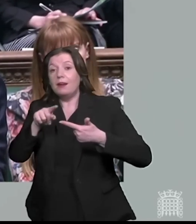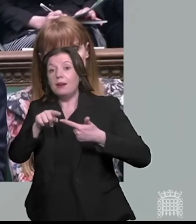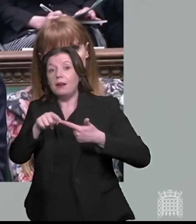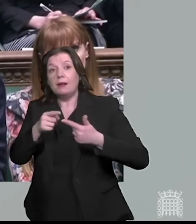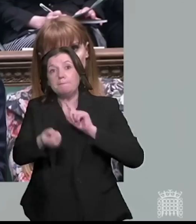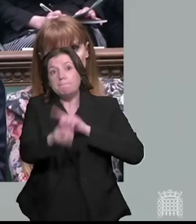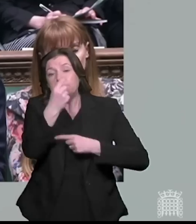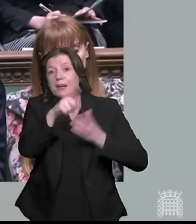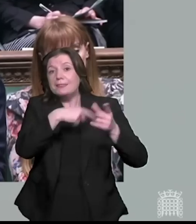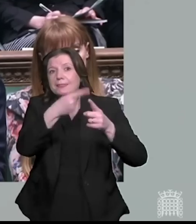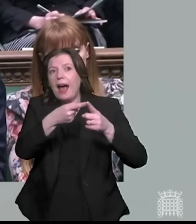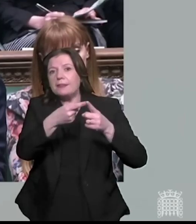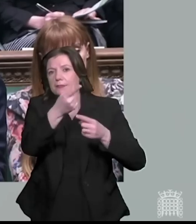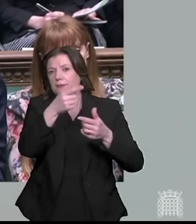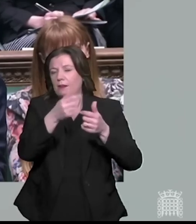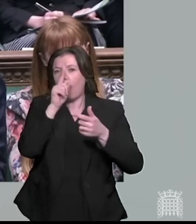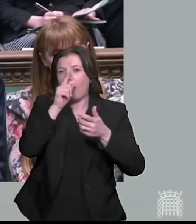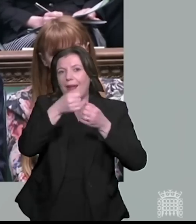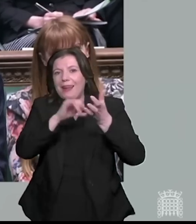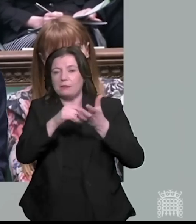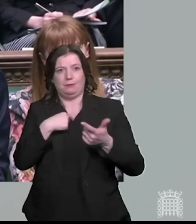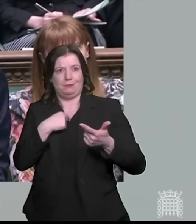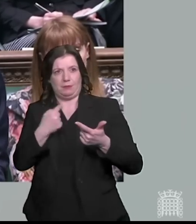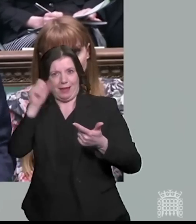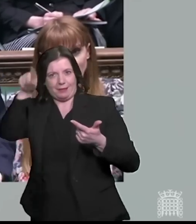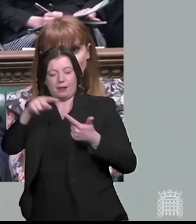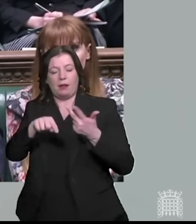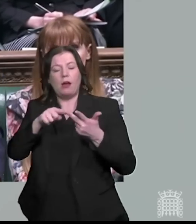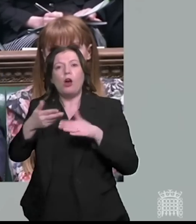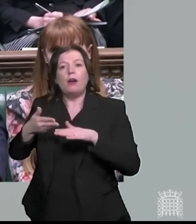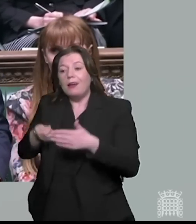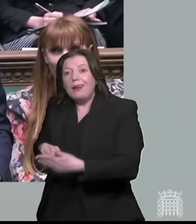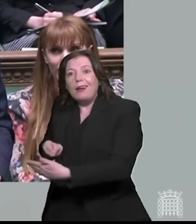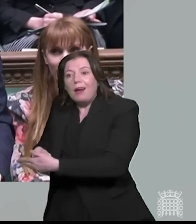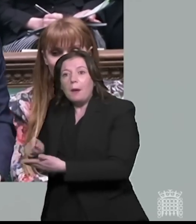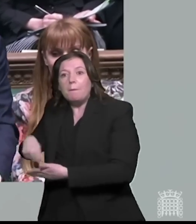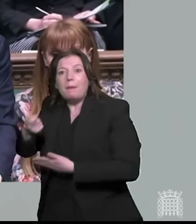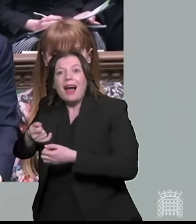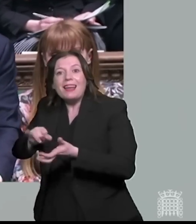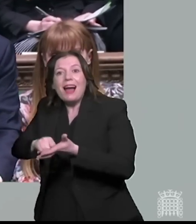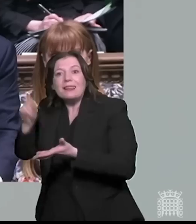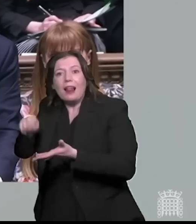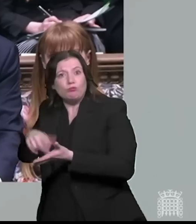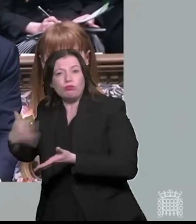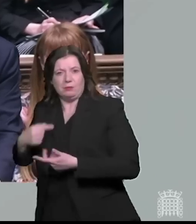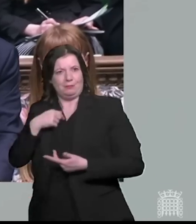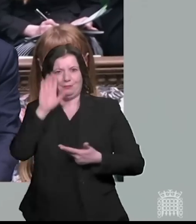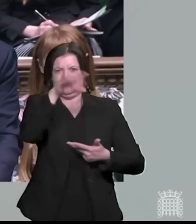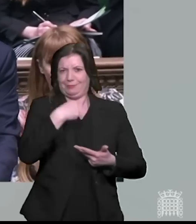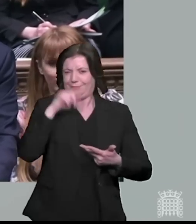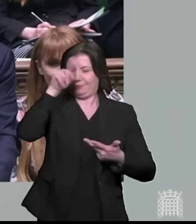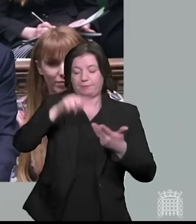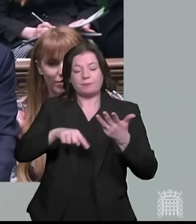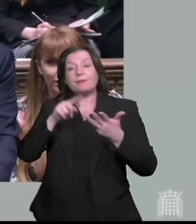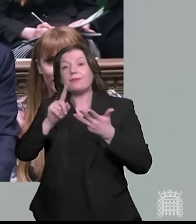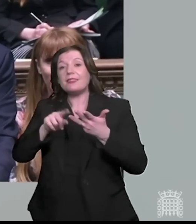proper windfall tax? Labour. Who first stood by people on prepayment meters? Labour. And who first said we should